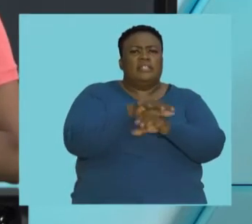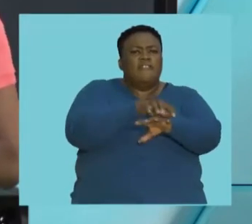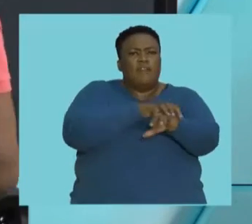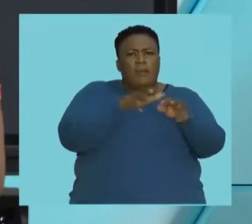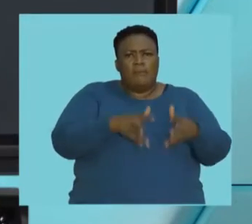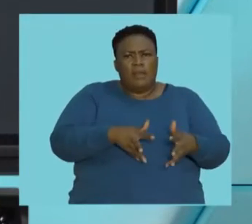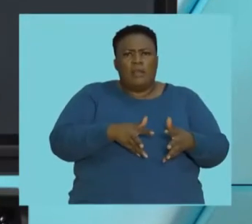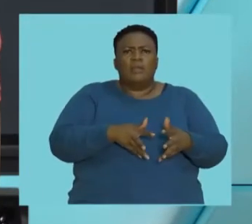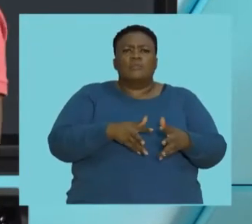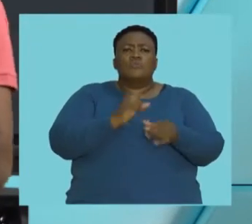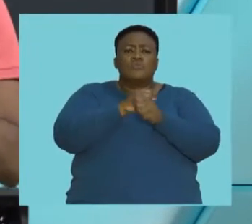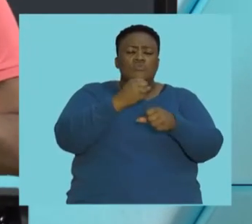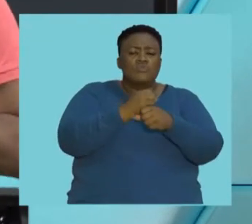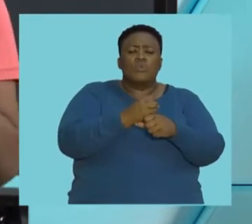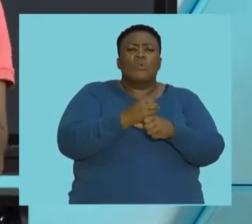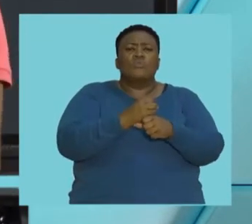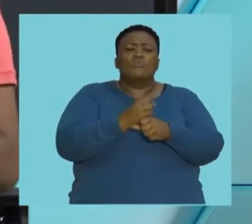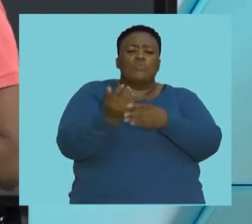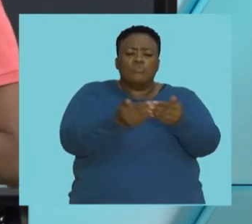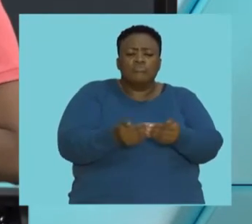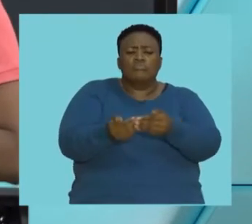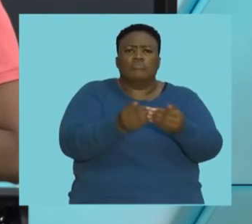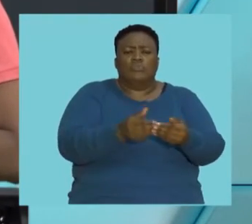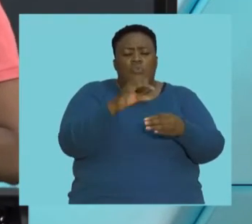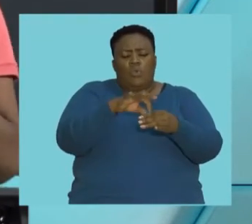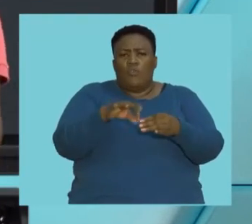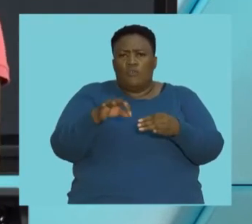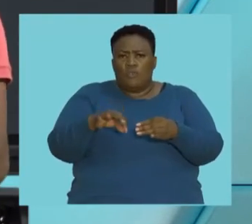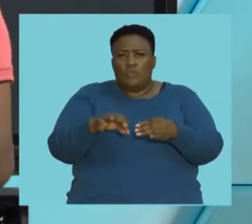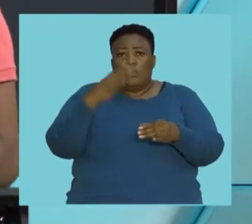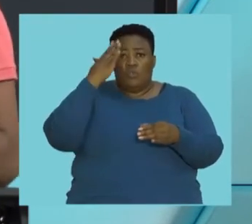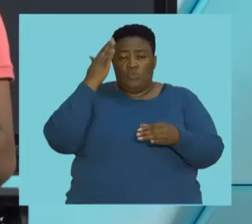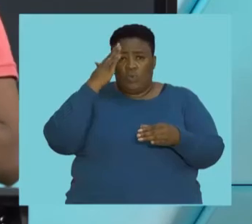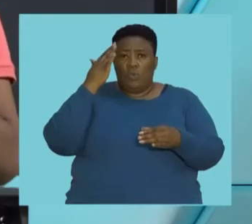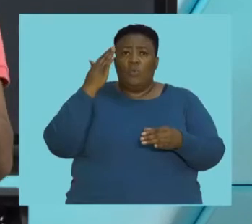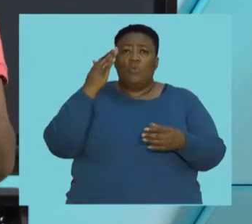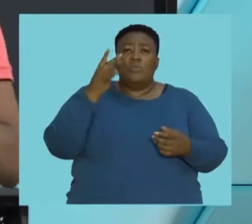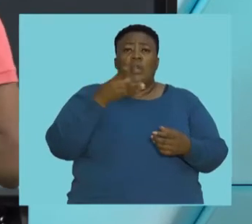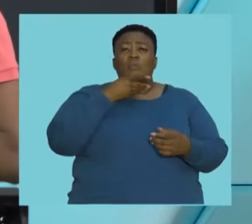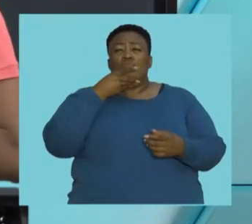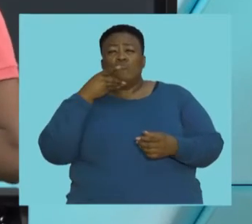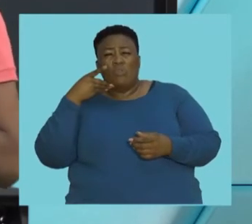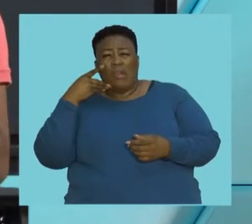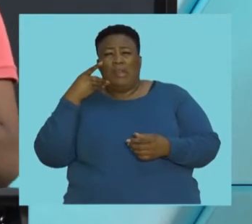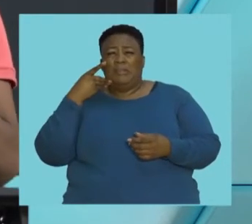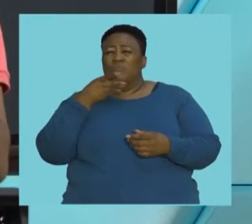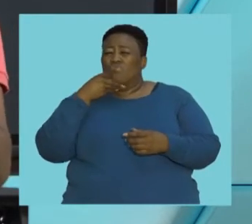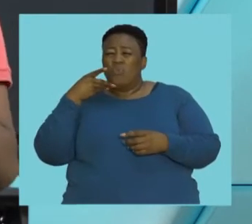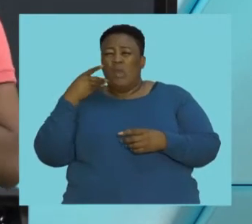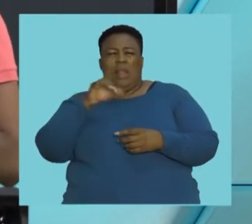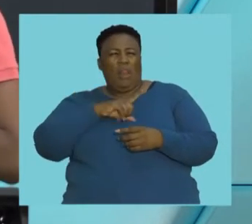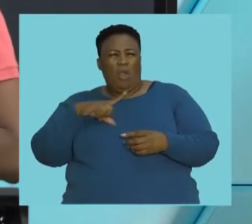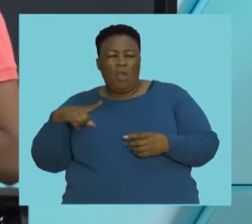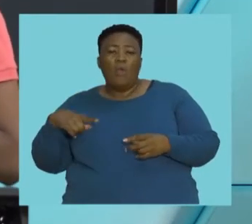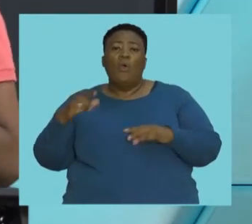crops. We know that floods have become more frequent and our droughts have become even more frequent, sometimes